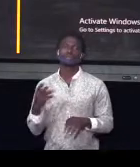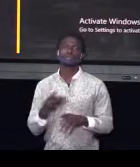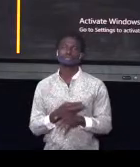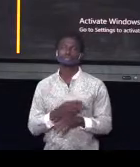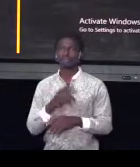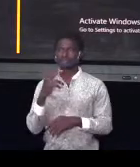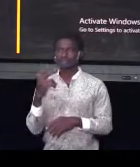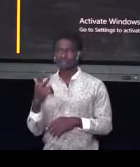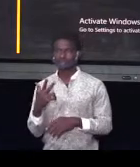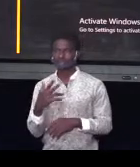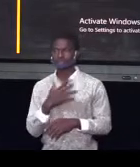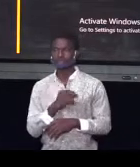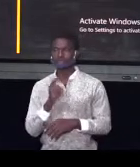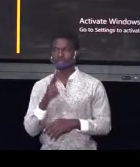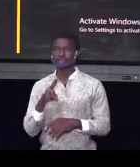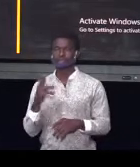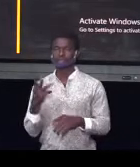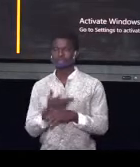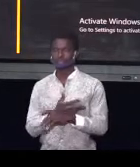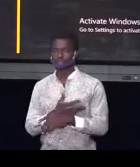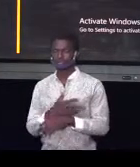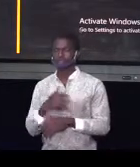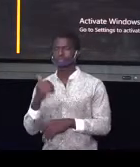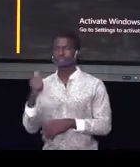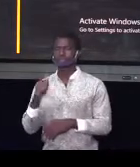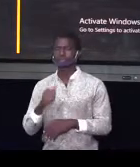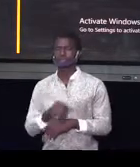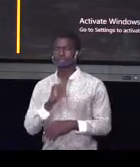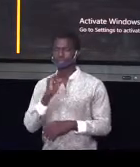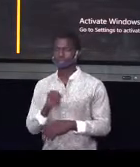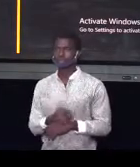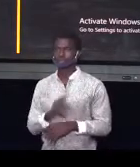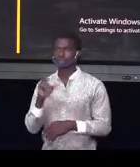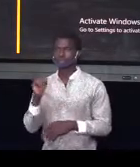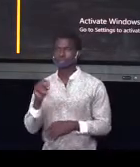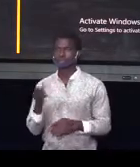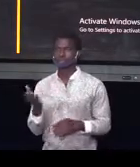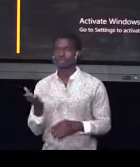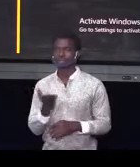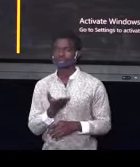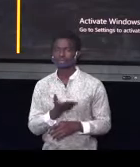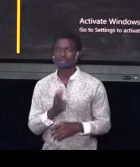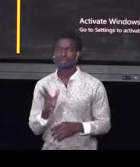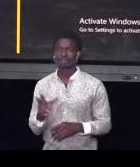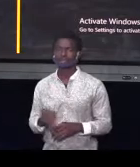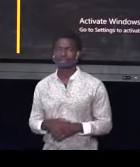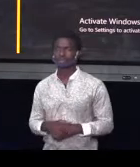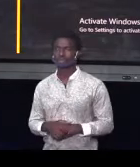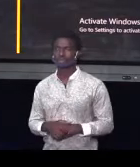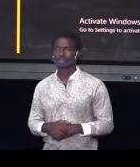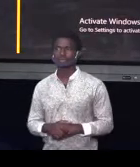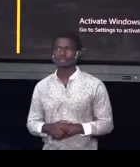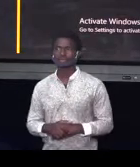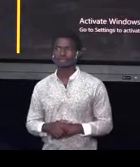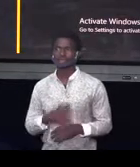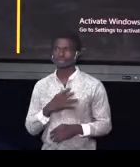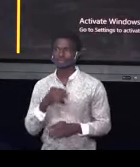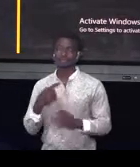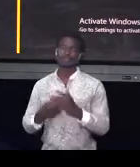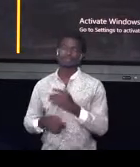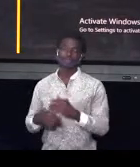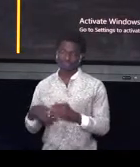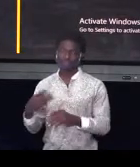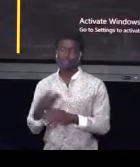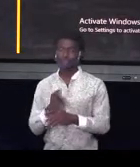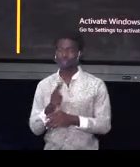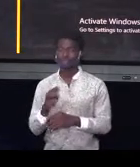10 is 30. So that means I'll multiply the one on top with 10 as well. 2 times 10 is 20. Now, let's go with this one. We want to make it 30. What